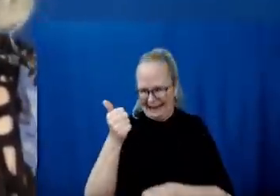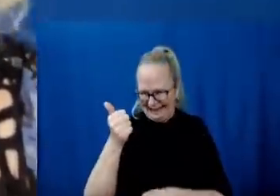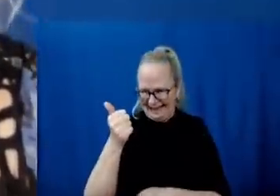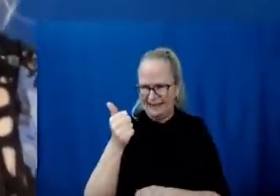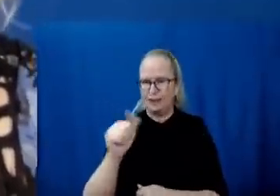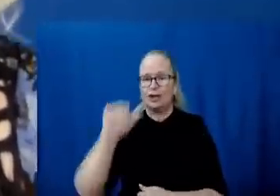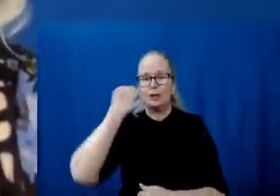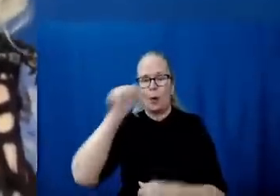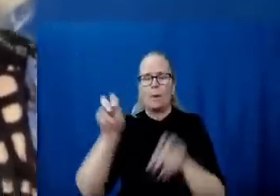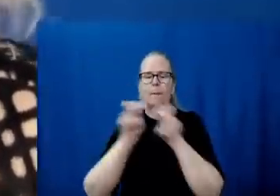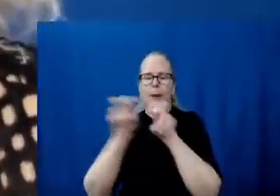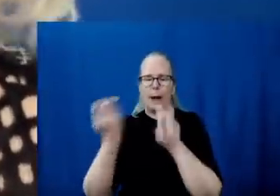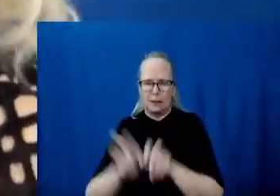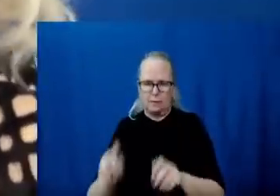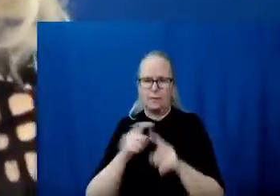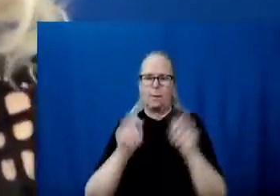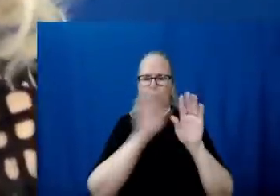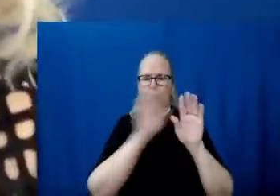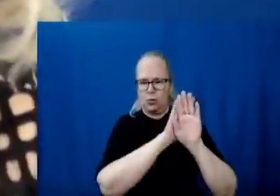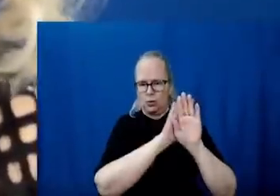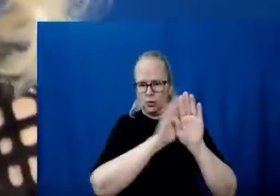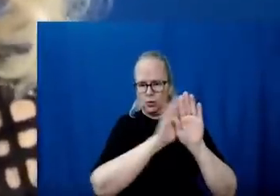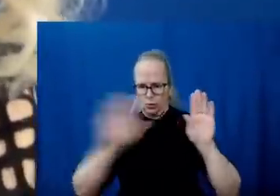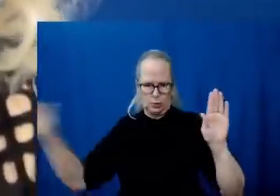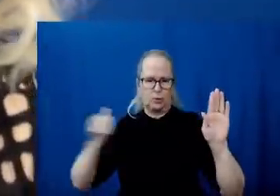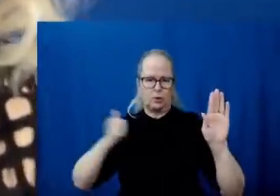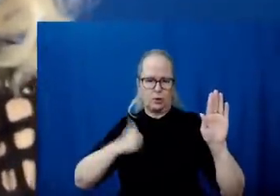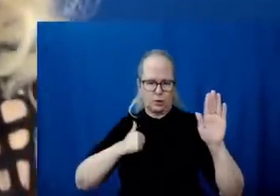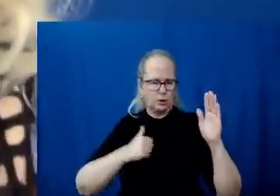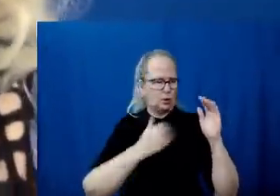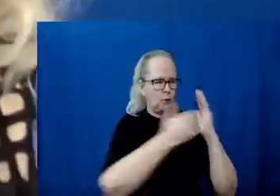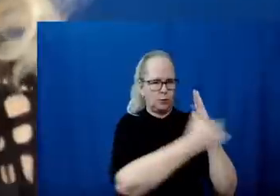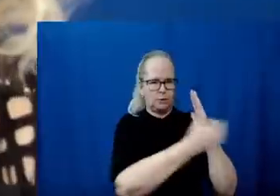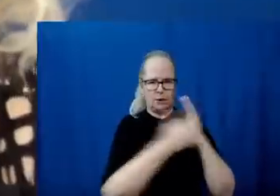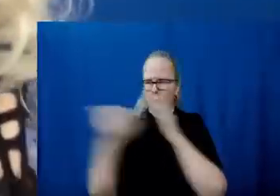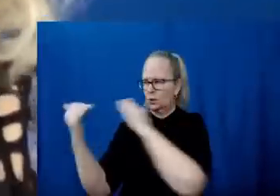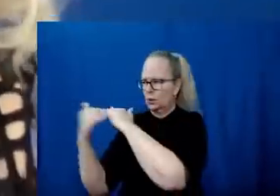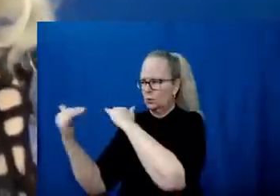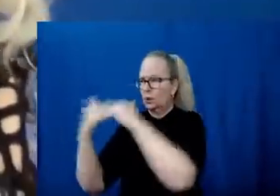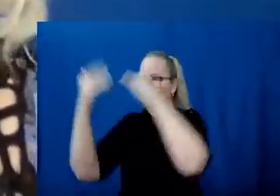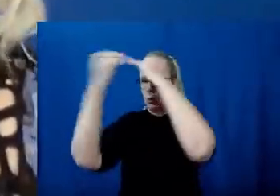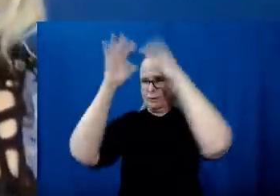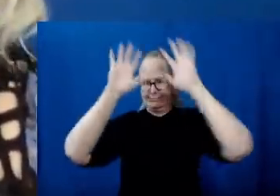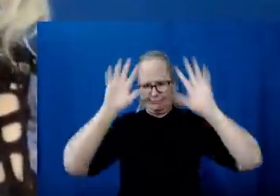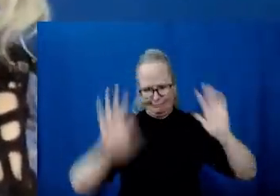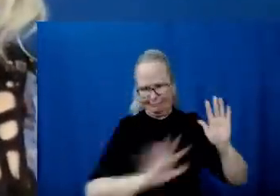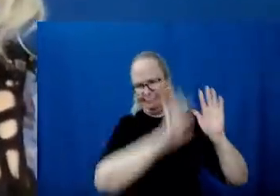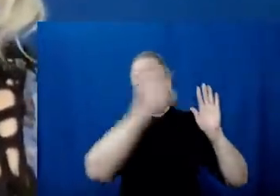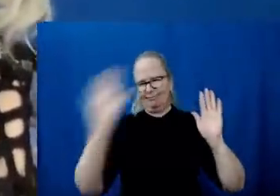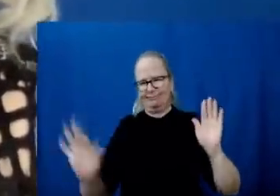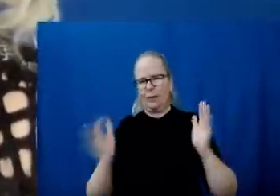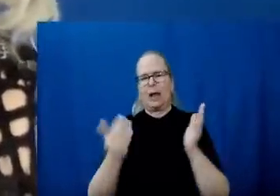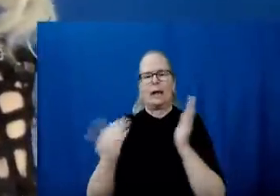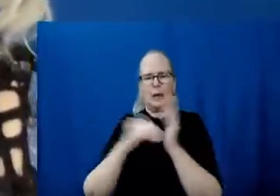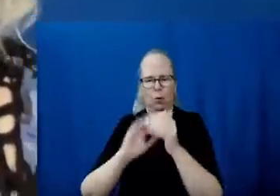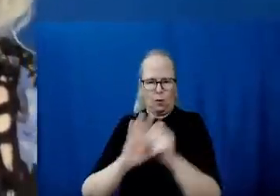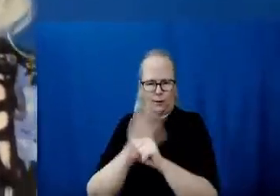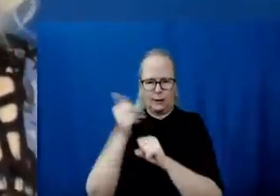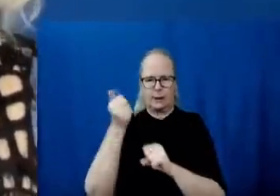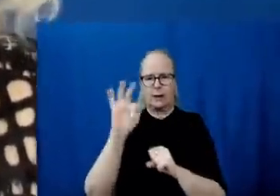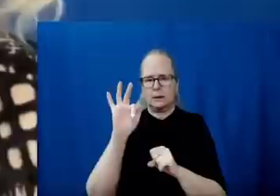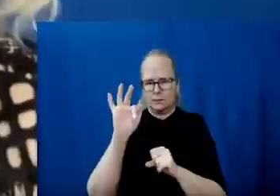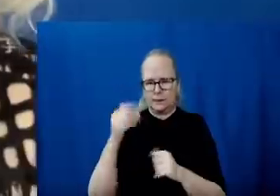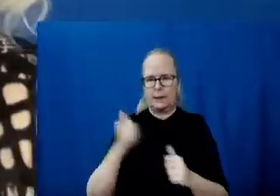10 after the hour. We'll be back tomorrow with a panel of experts from coast to coast to coast with another look at COVID-19 across the